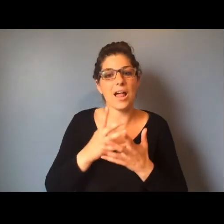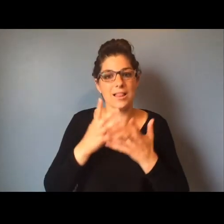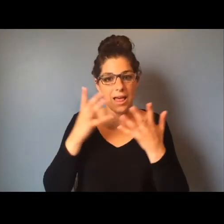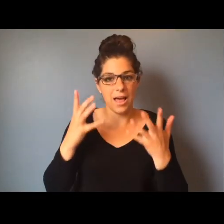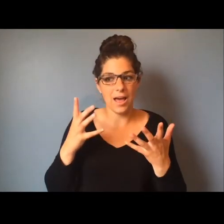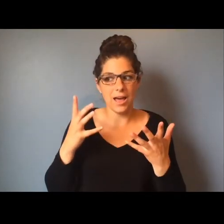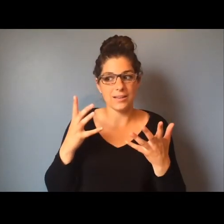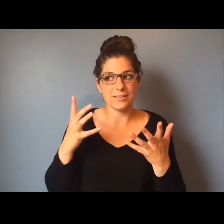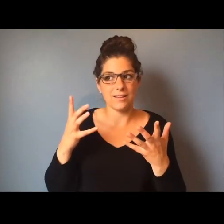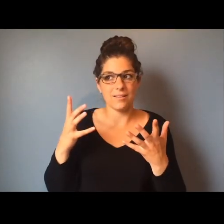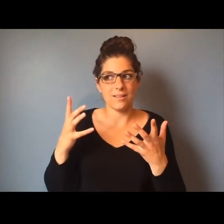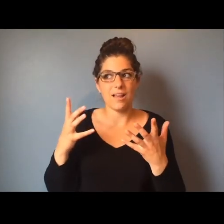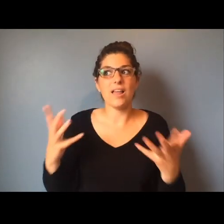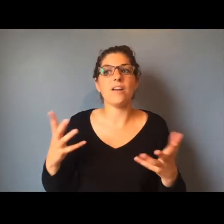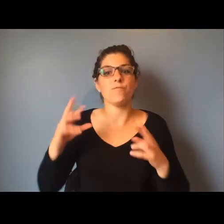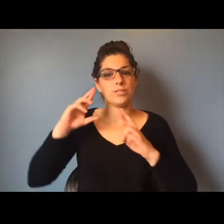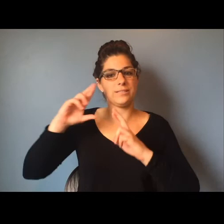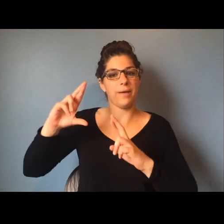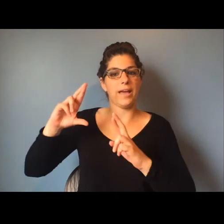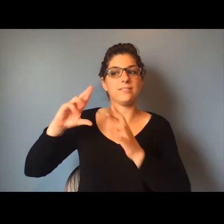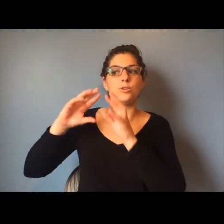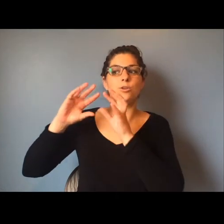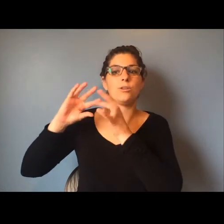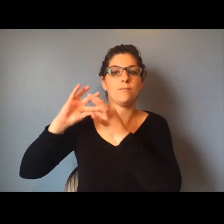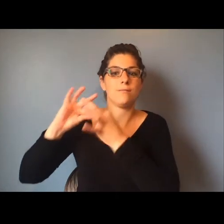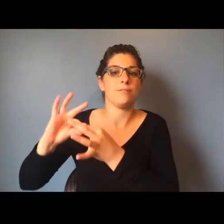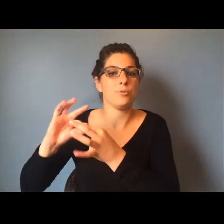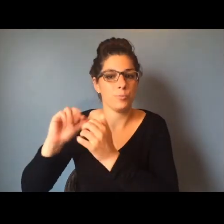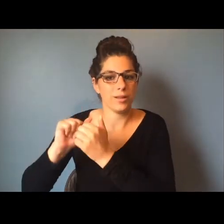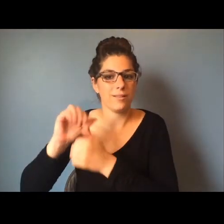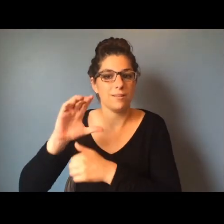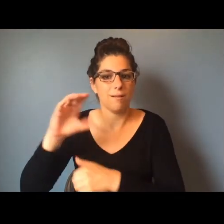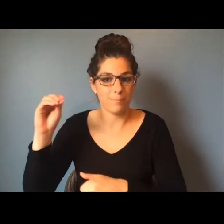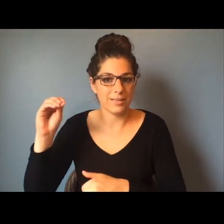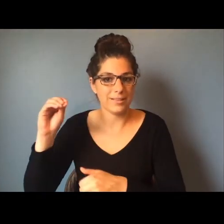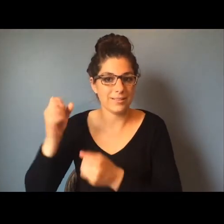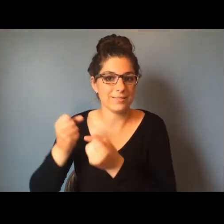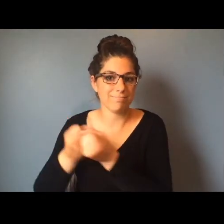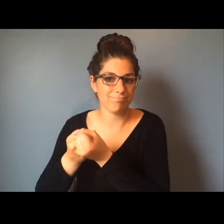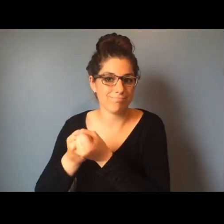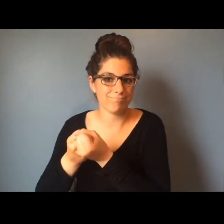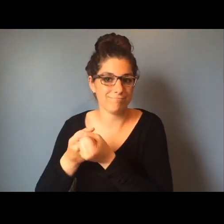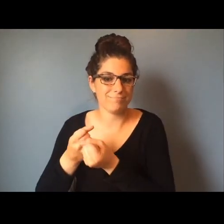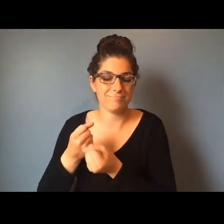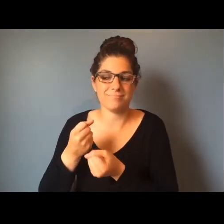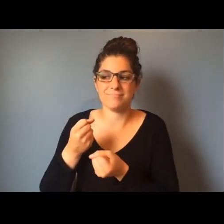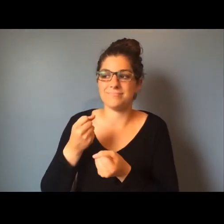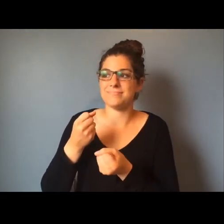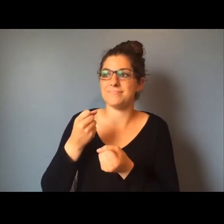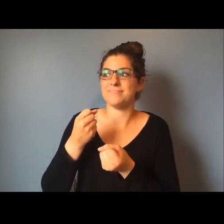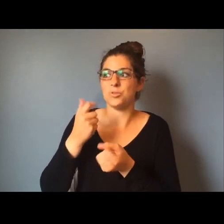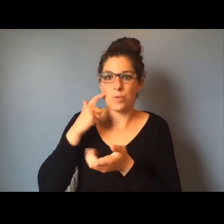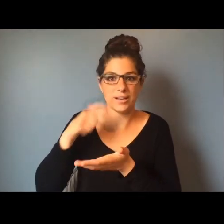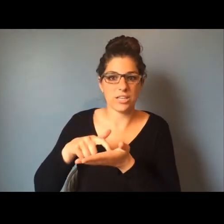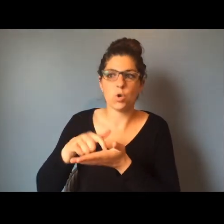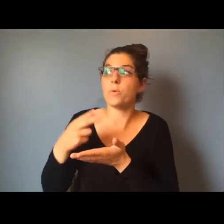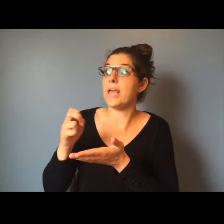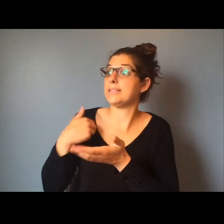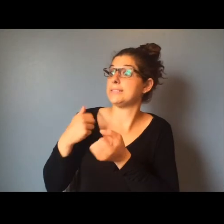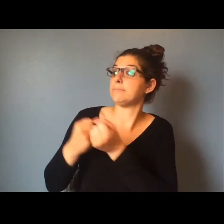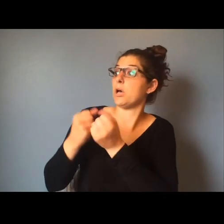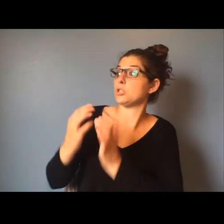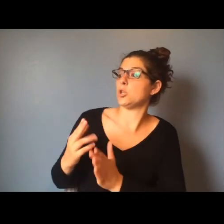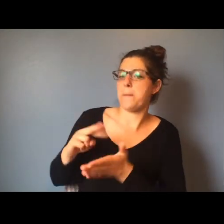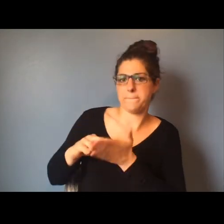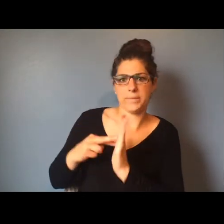along with that sort of, that established acceptance or recognition of, oh, he has a sponsor, which